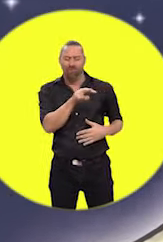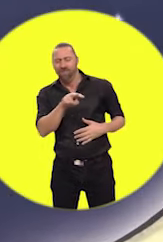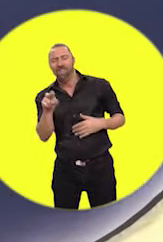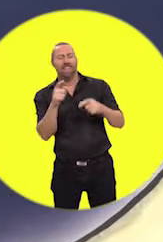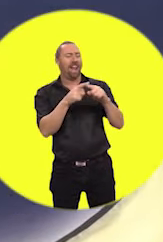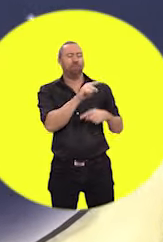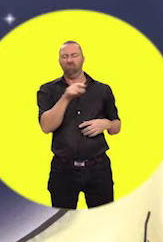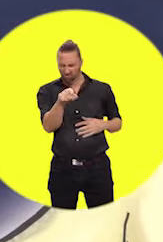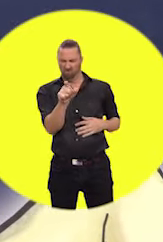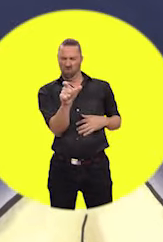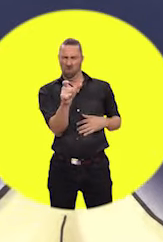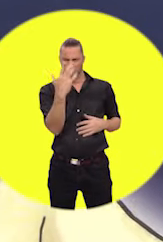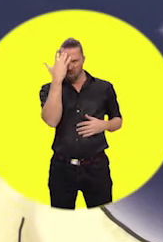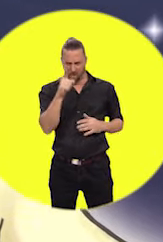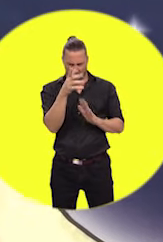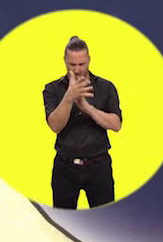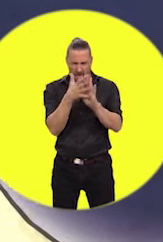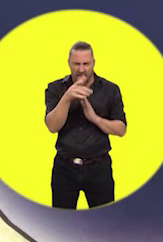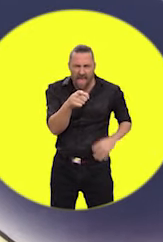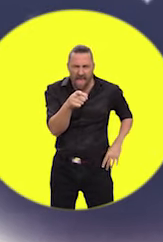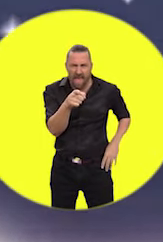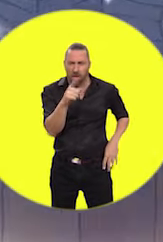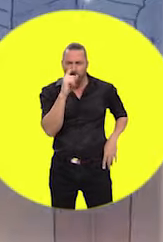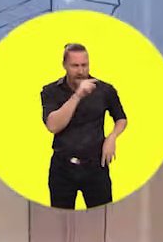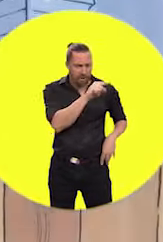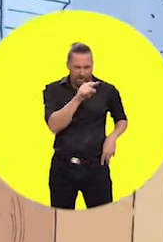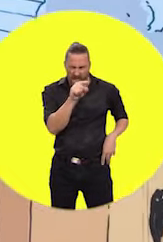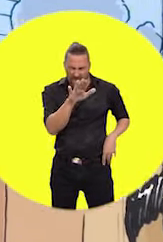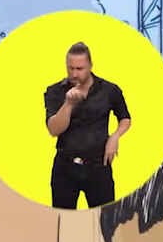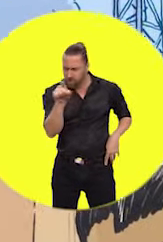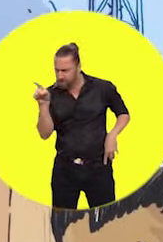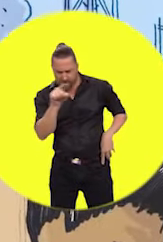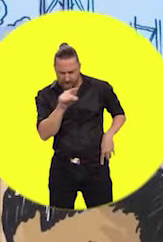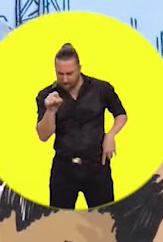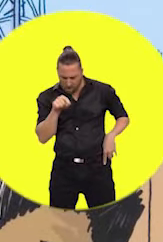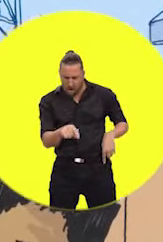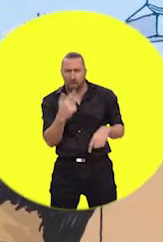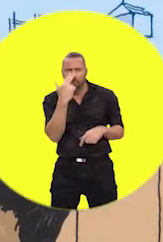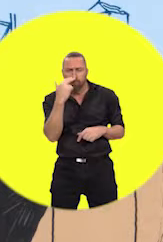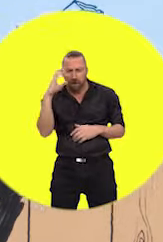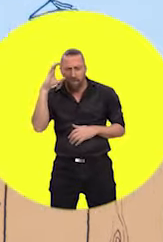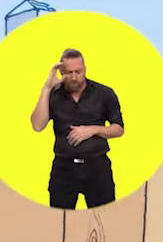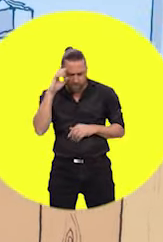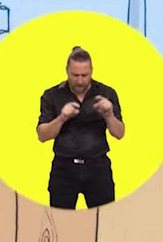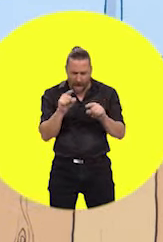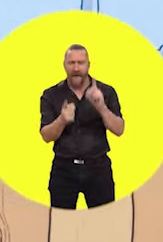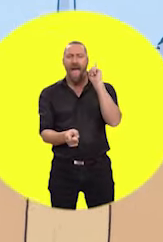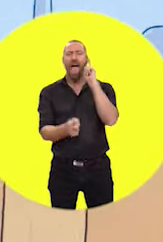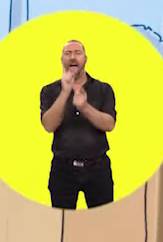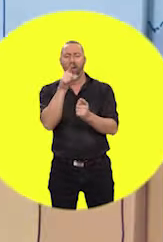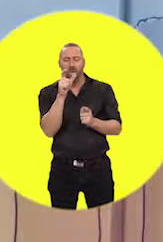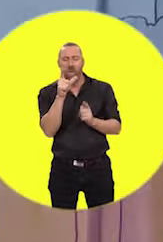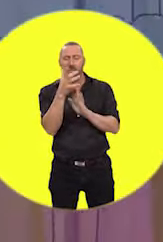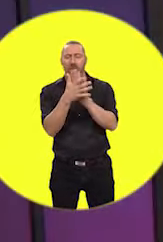read around the words and look at the pictures to help you work out the meaning. These young engineers had lots of great